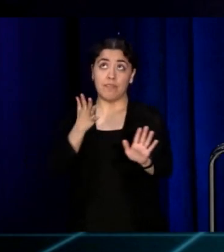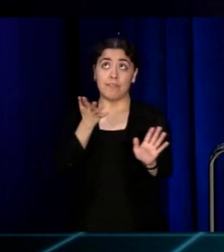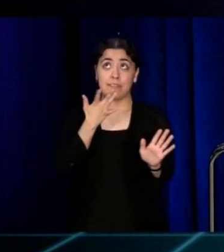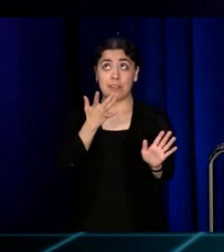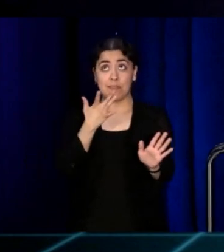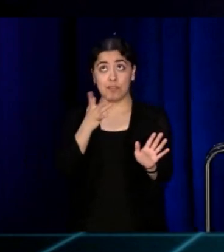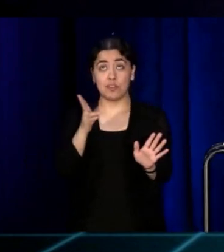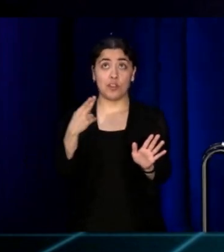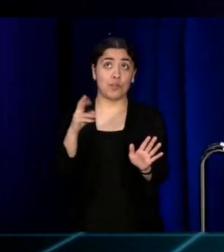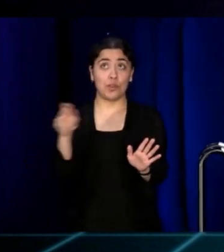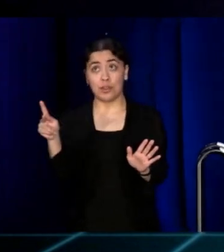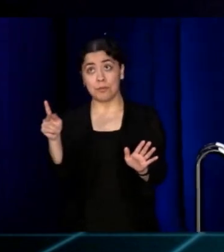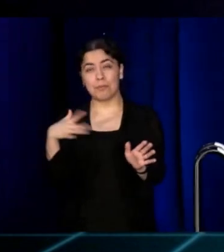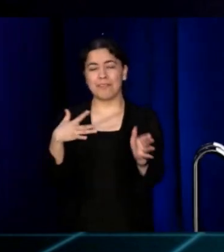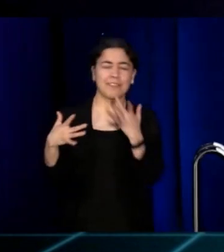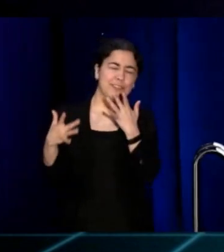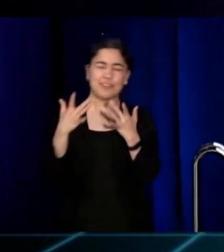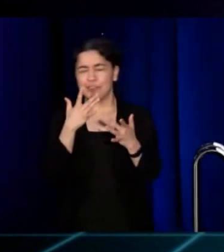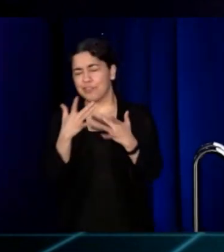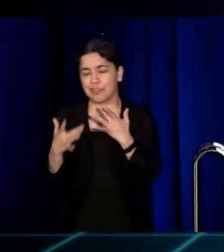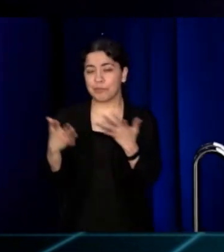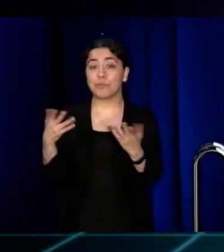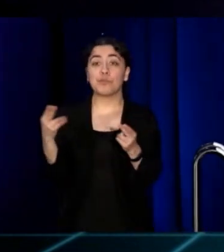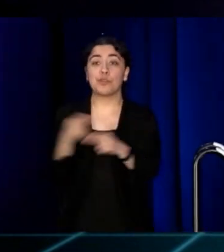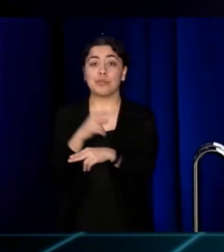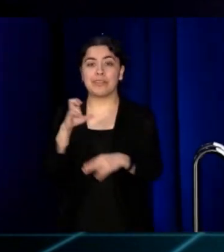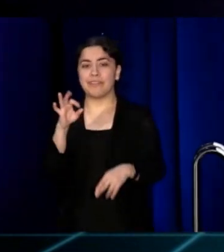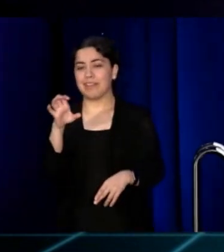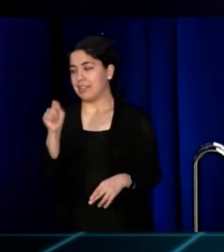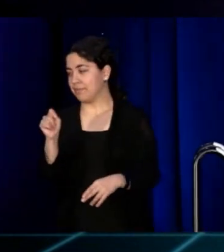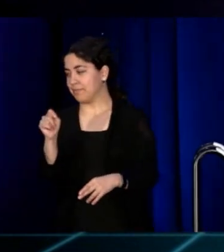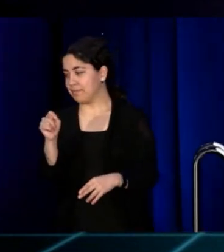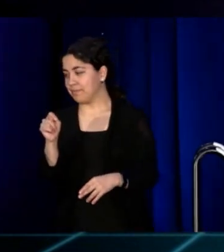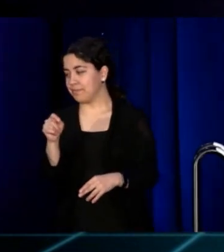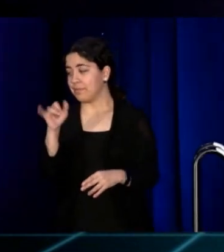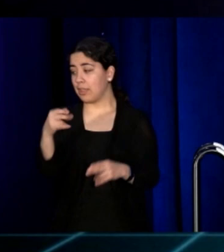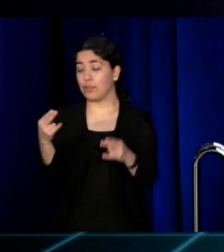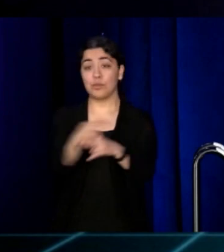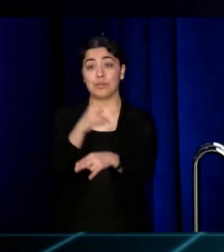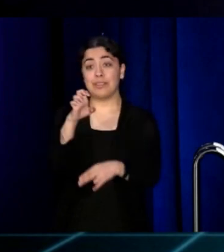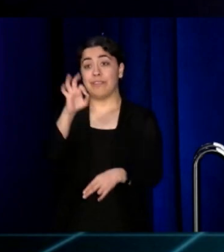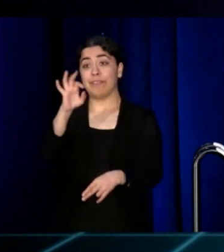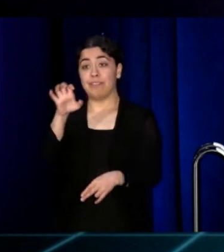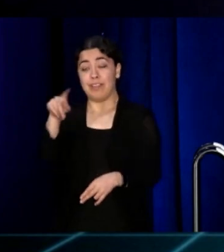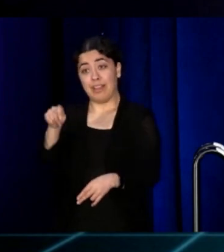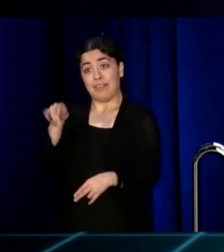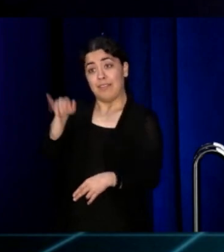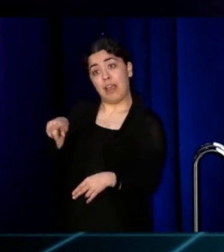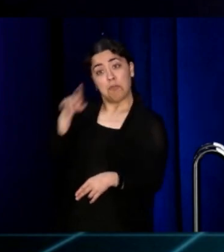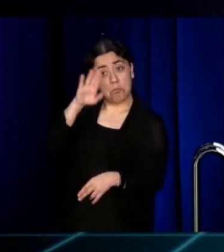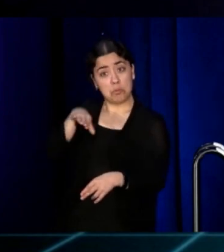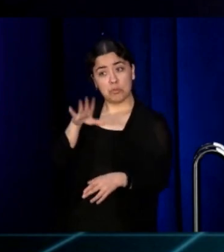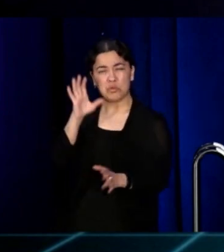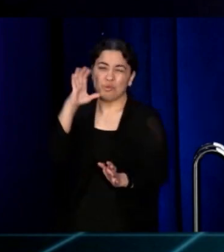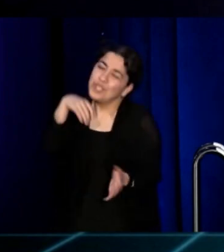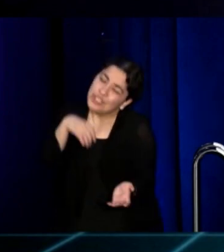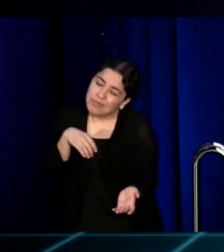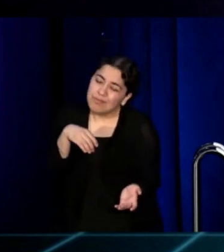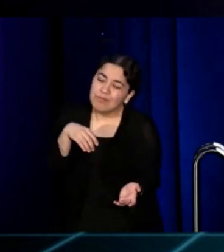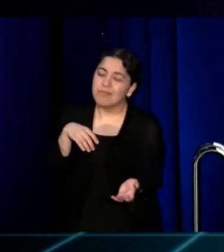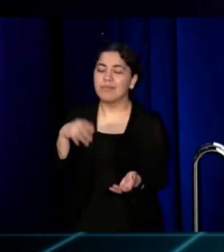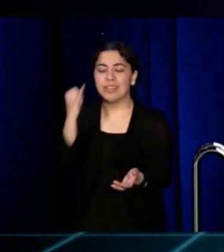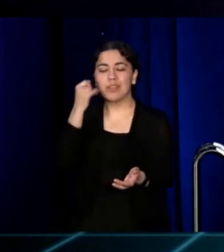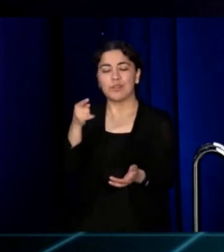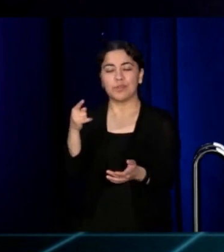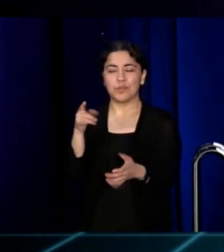favorite hook. Favorite hook, it's useEffect, yeah. So useEffect is actually, you know, pretty weird. You know, if you